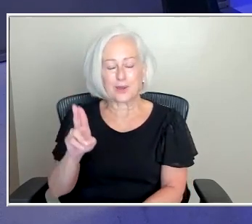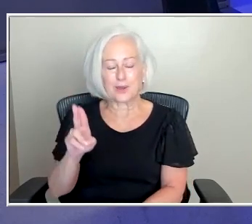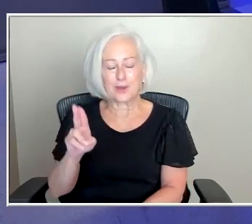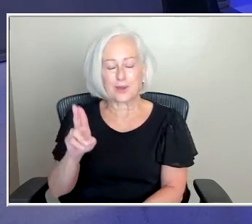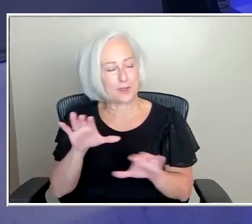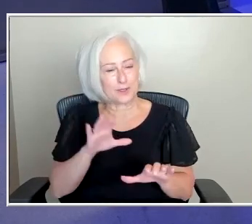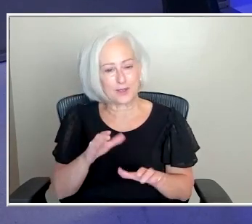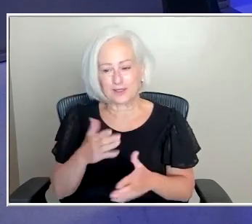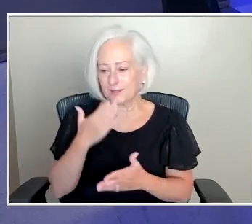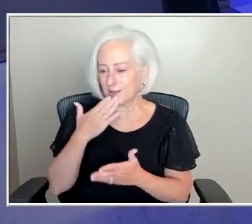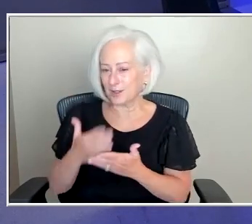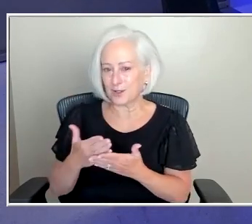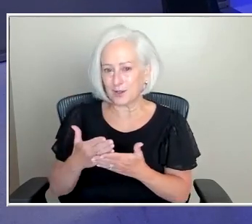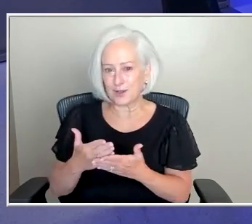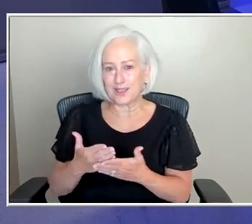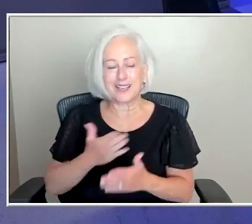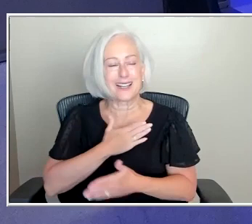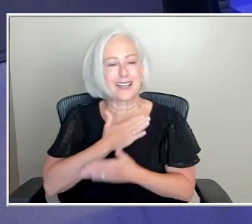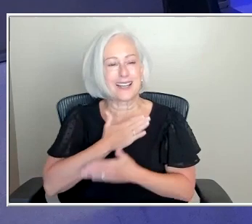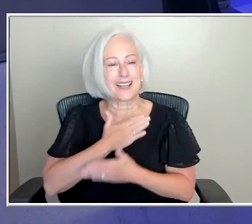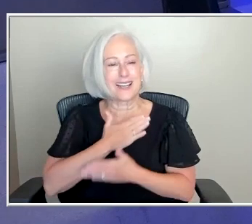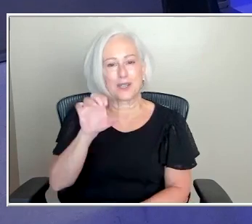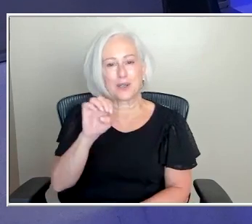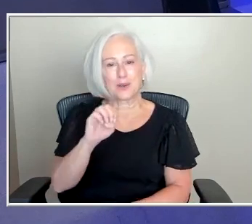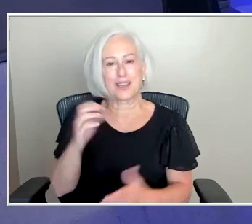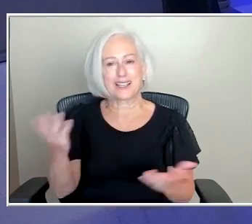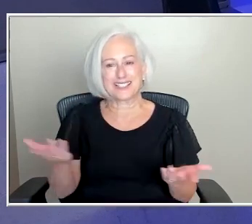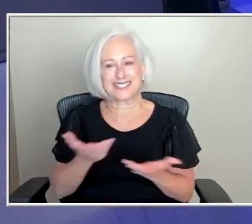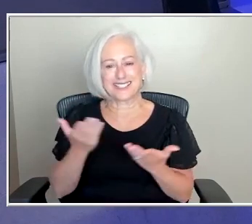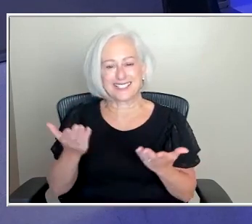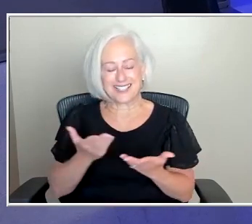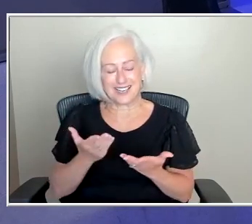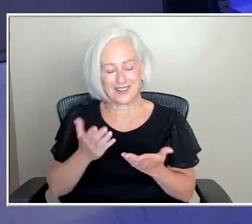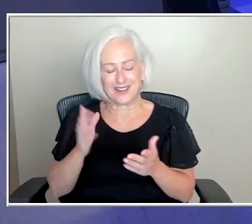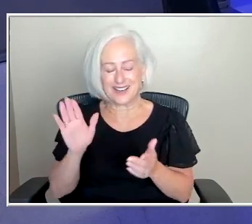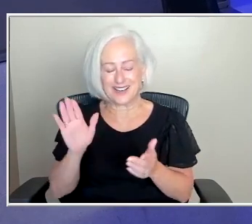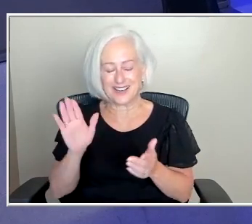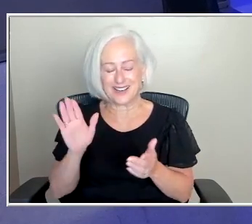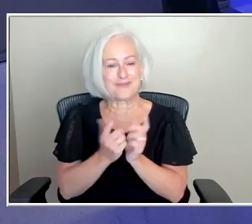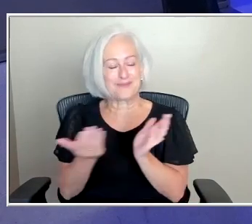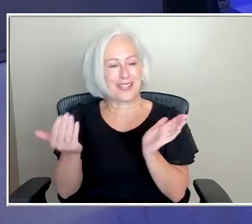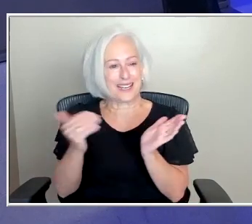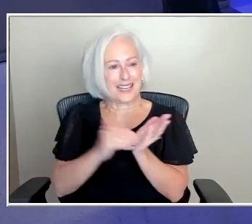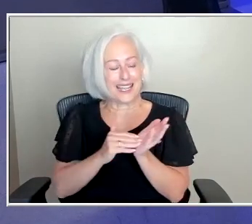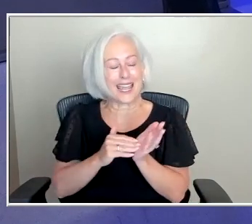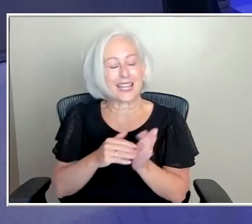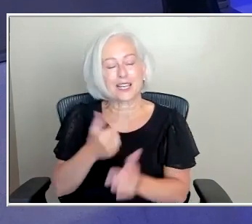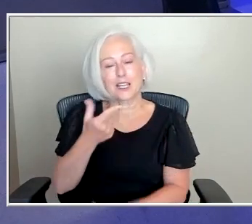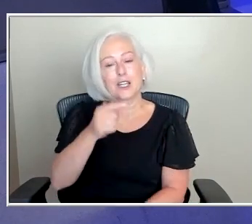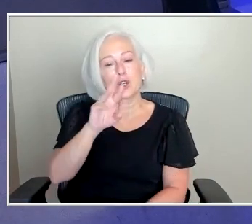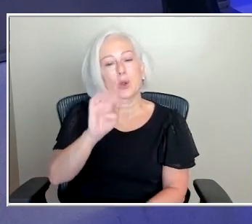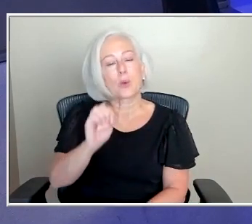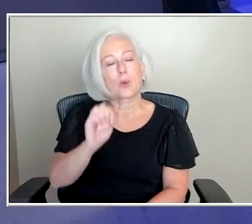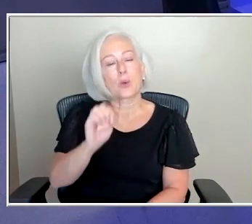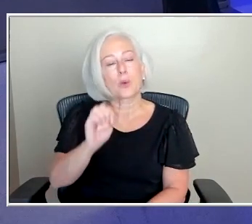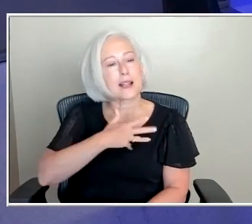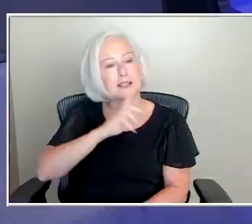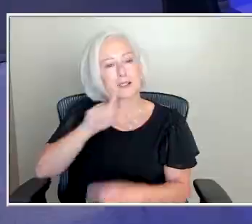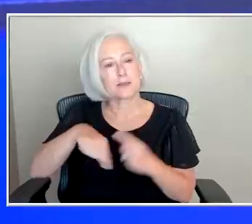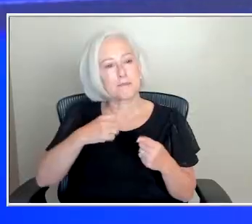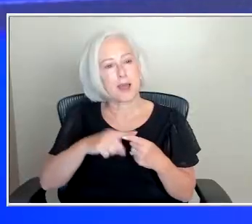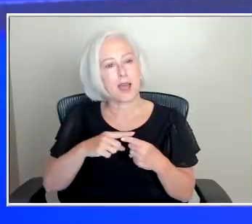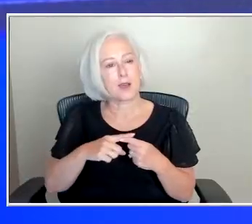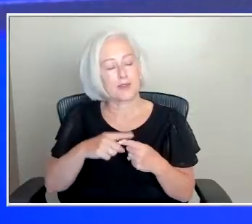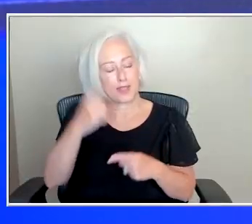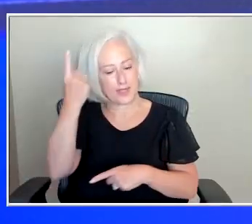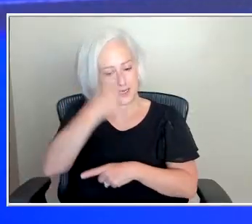huh? Absolutely. Always good to reunite. Greg, take us back to the day that you learned something was seriously wrong.